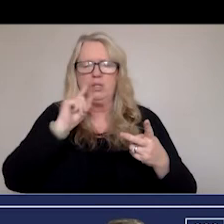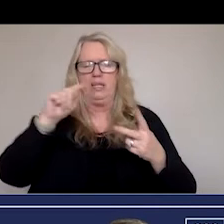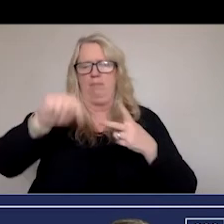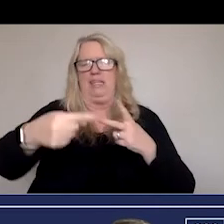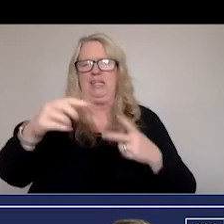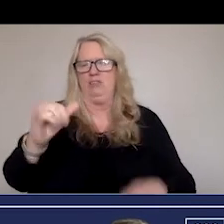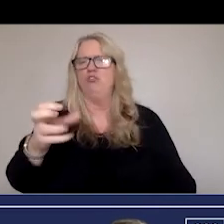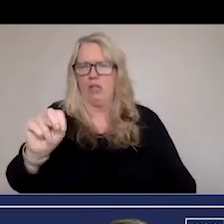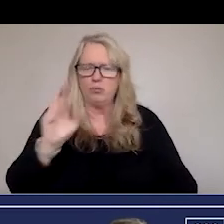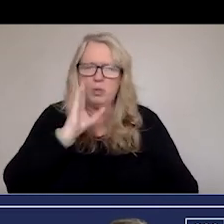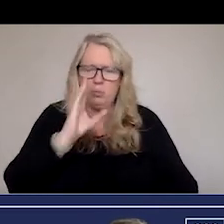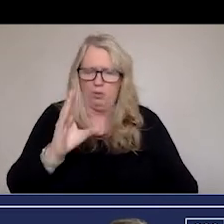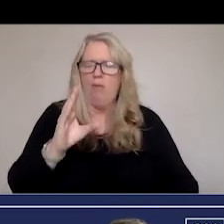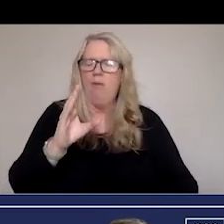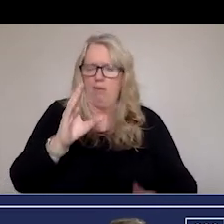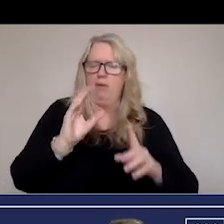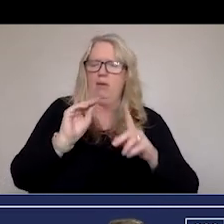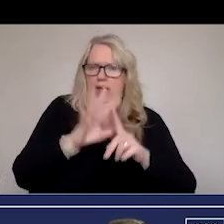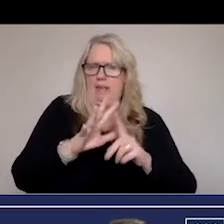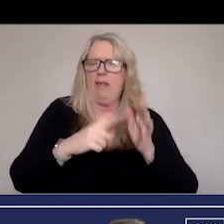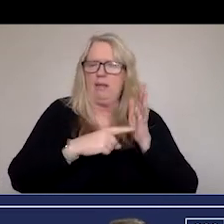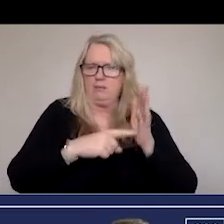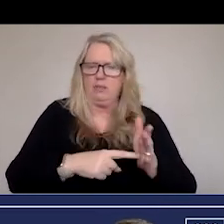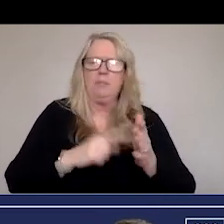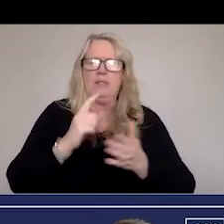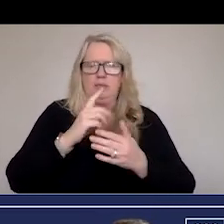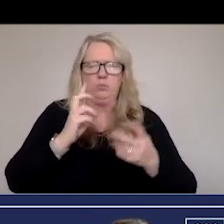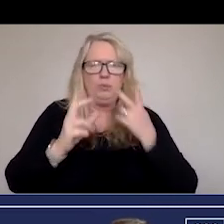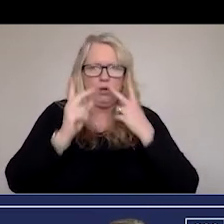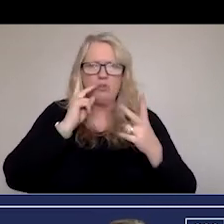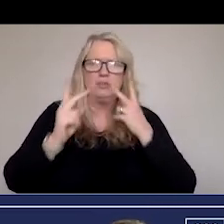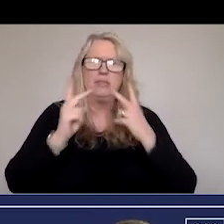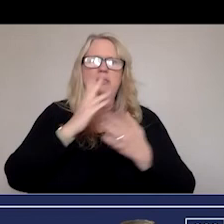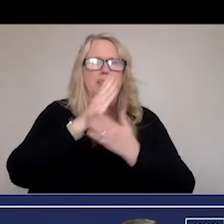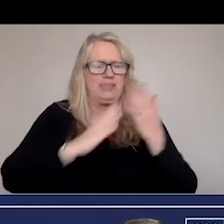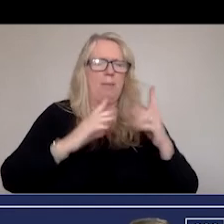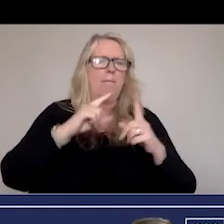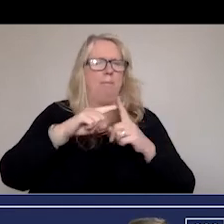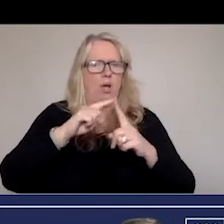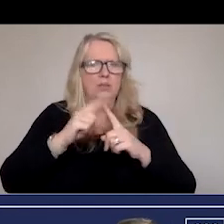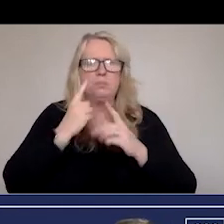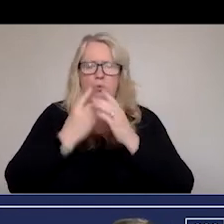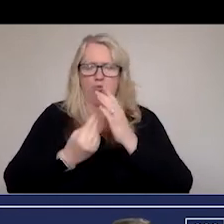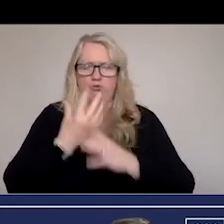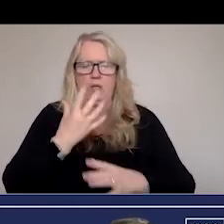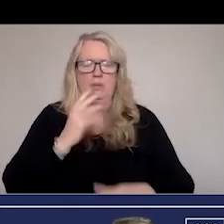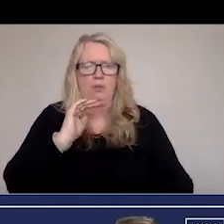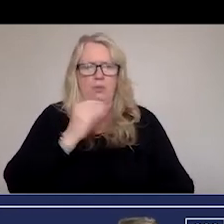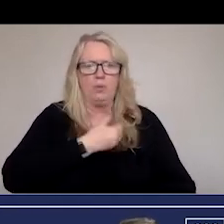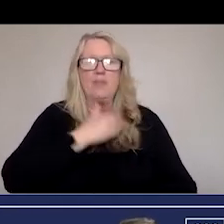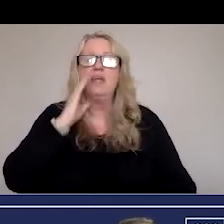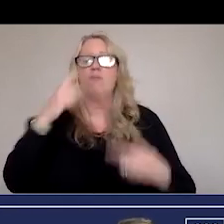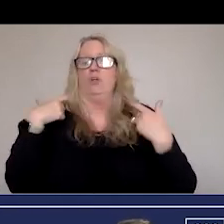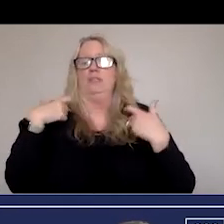and also highlighting that we are seeing some positive movement with our enhanced Spanish language